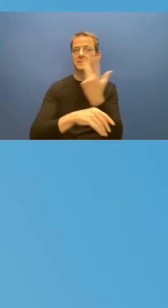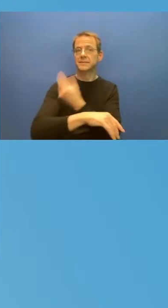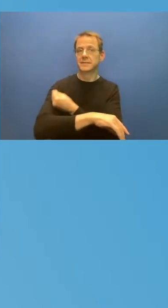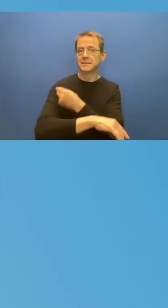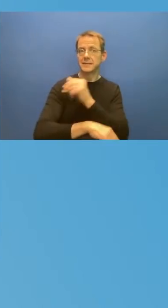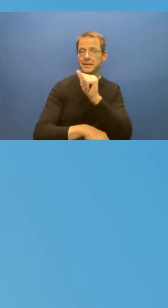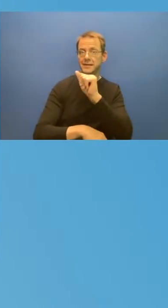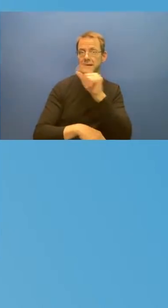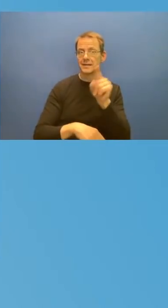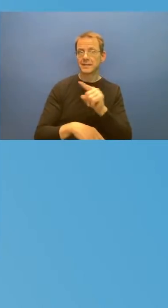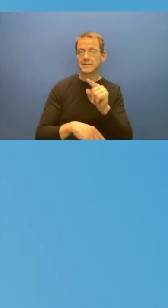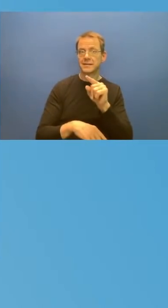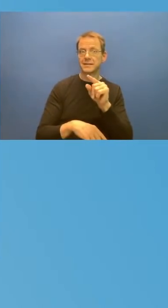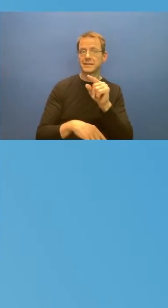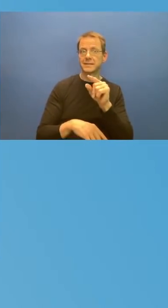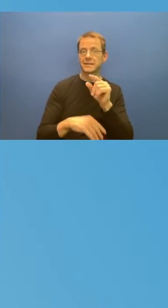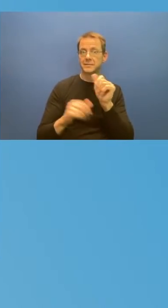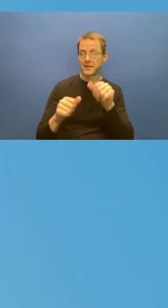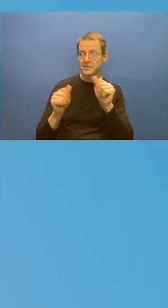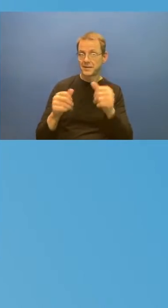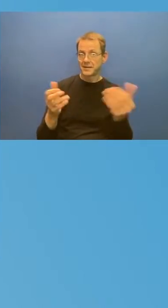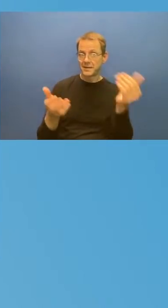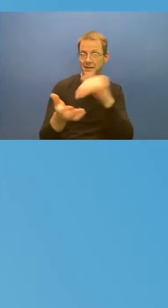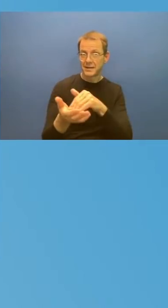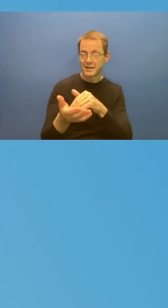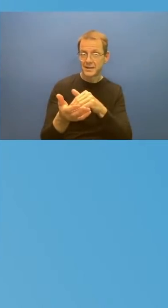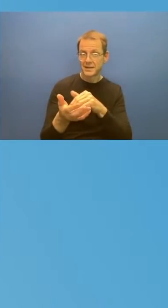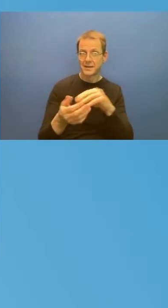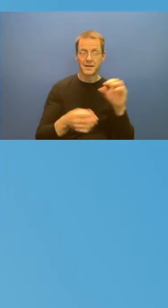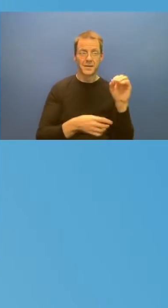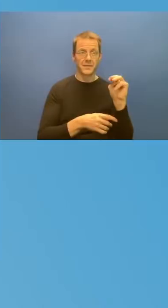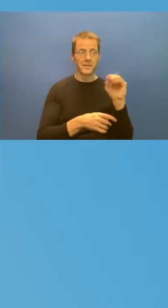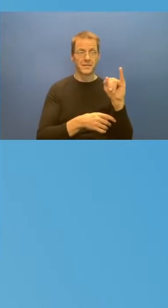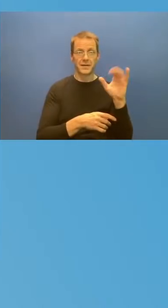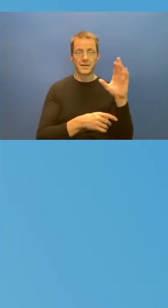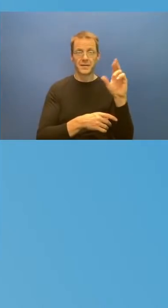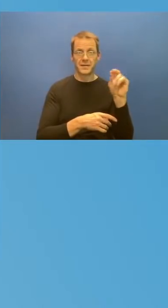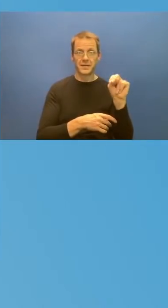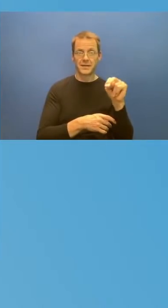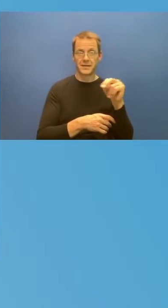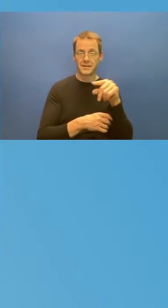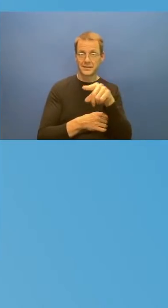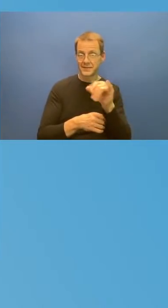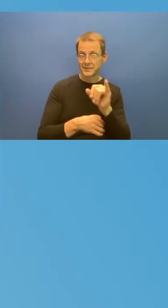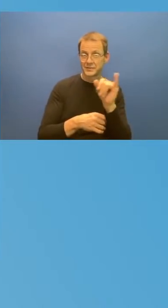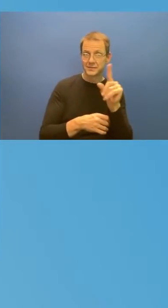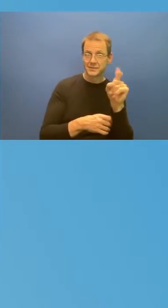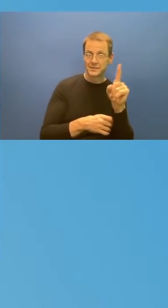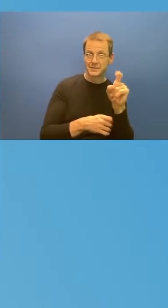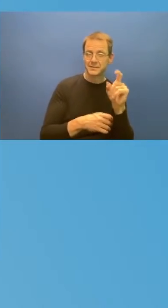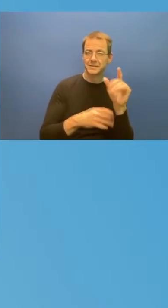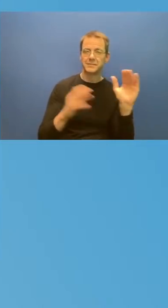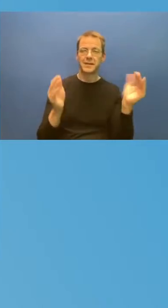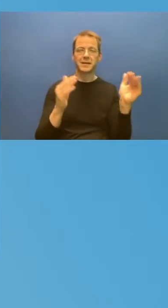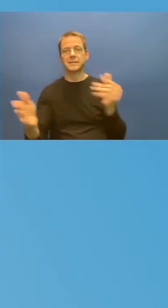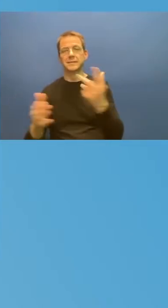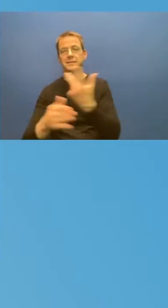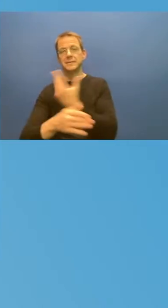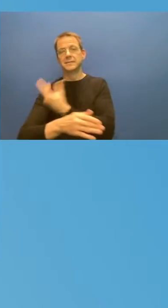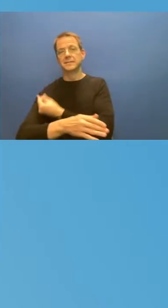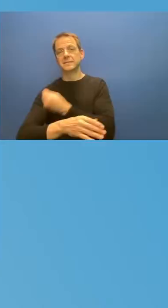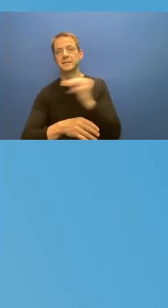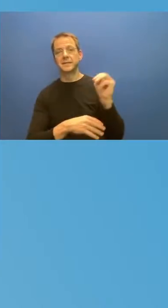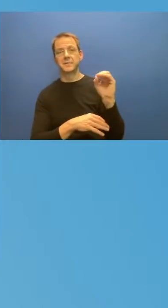been vaccinated with Moderna, which we know has a slightly higher